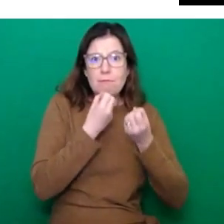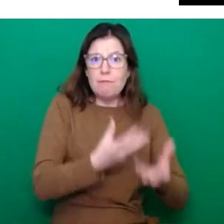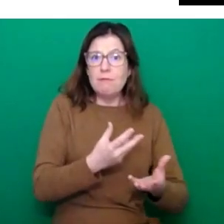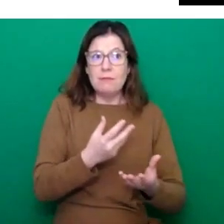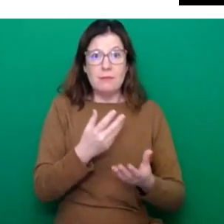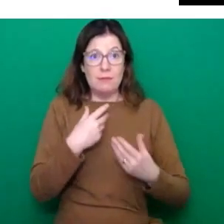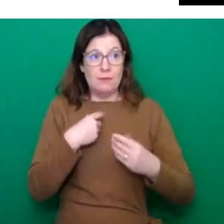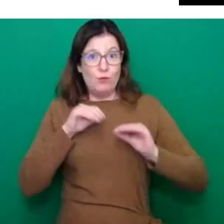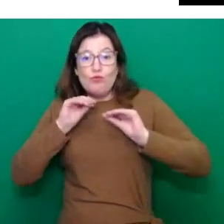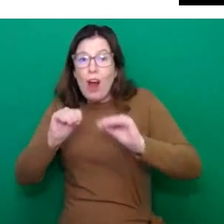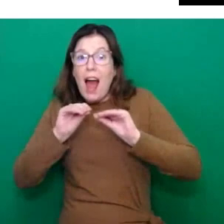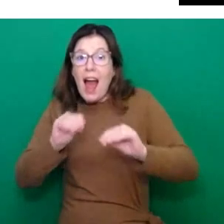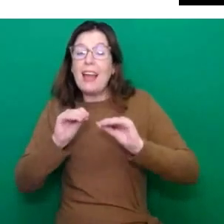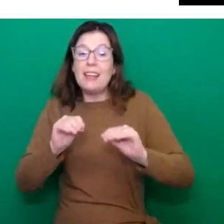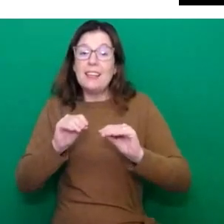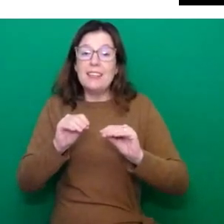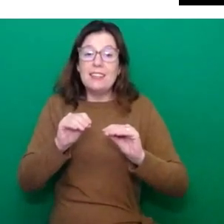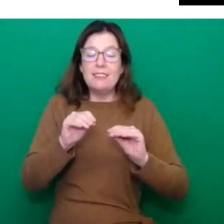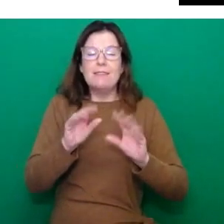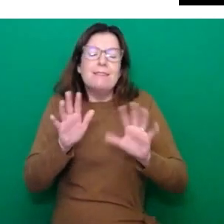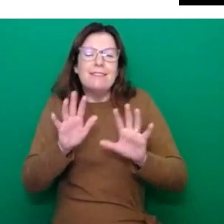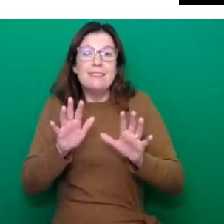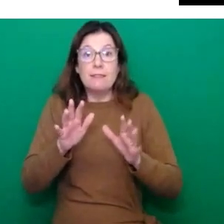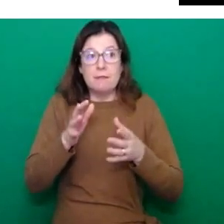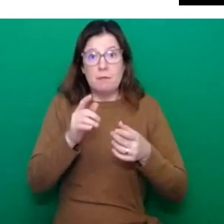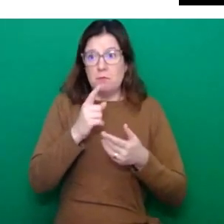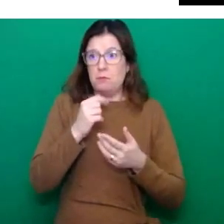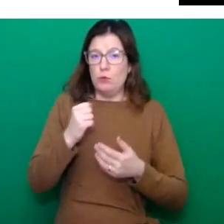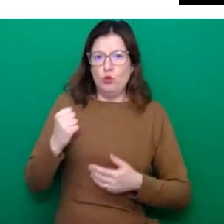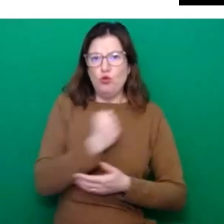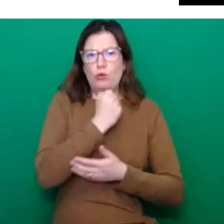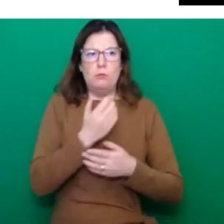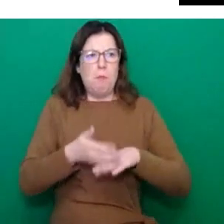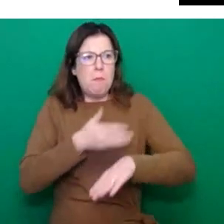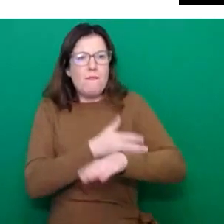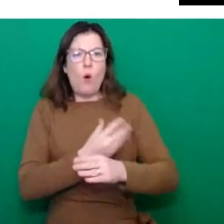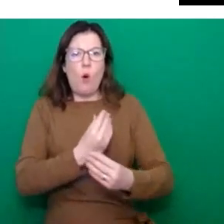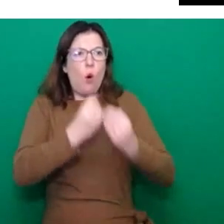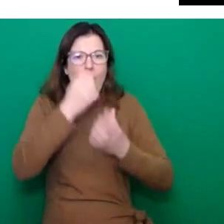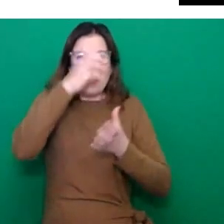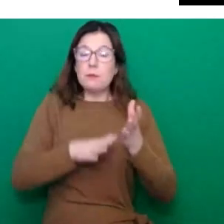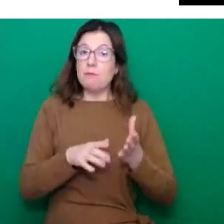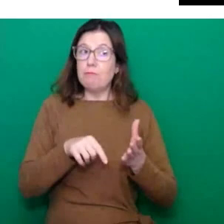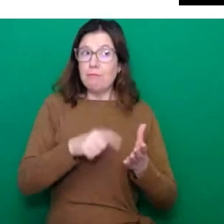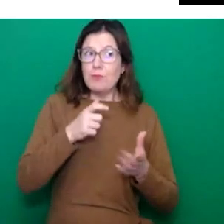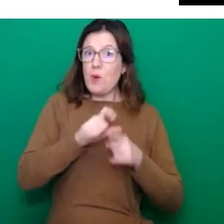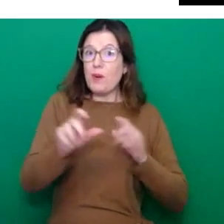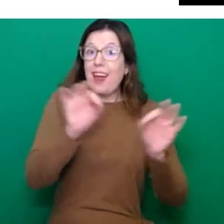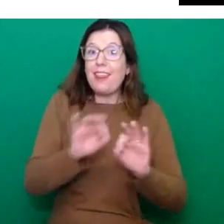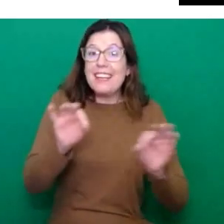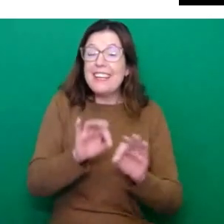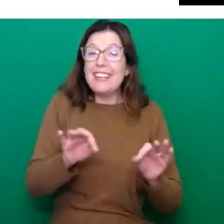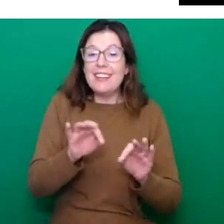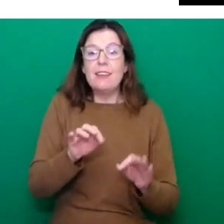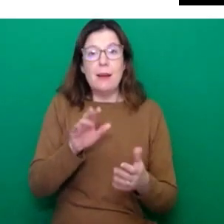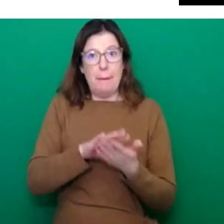are or aren't rather stipulation about previous experience, this has actually given you, as you said,